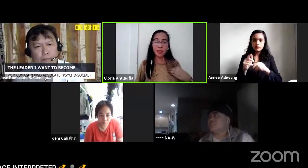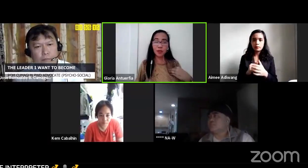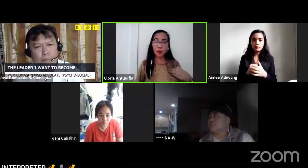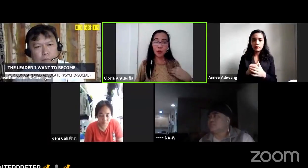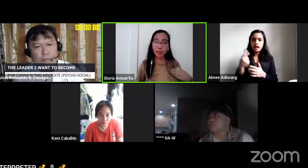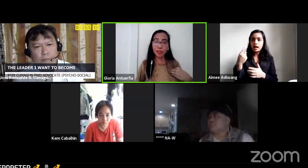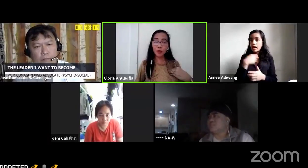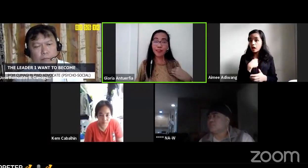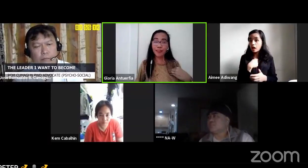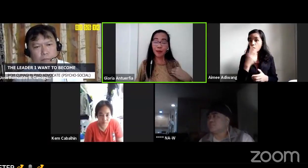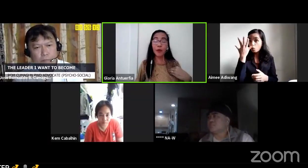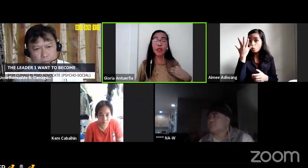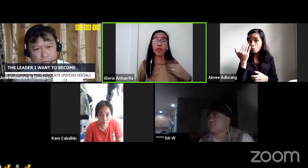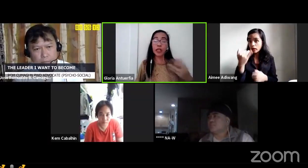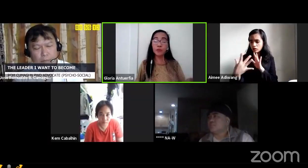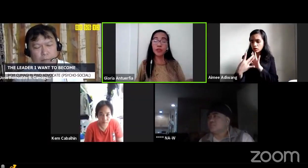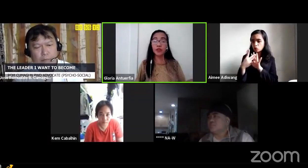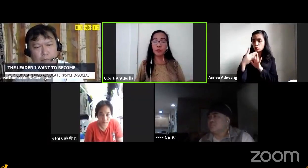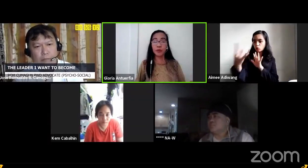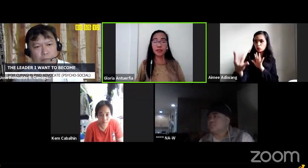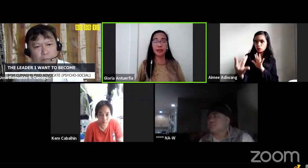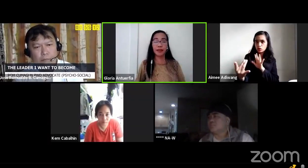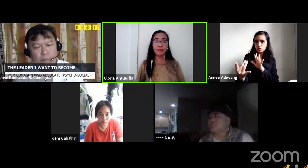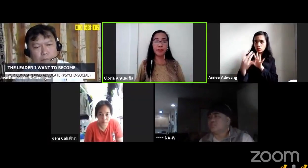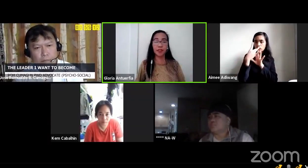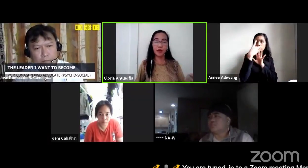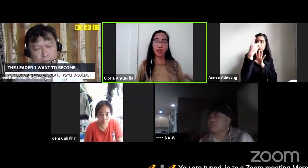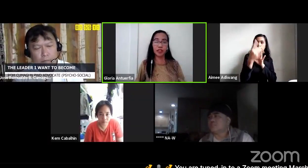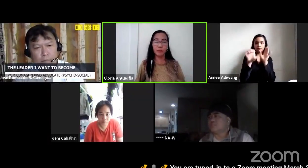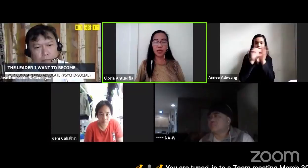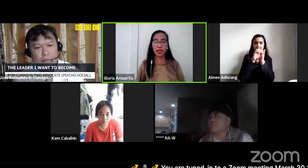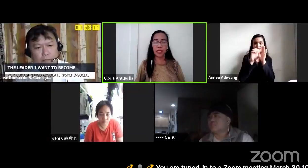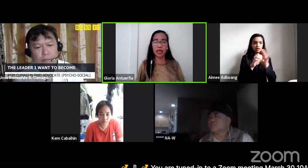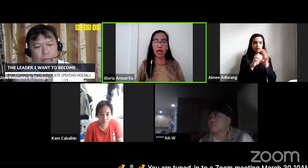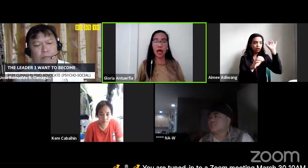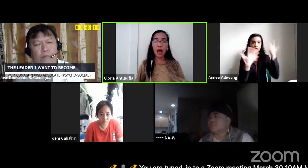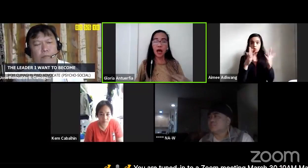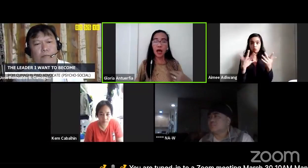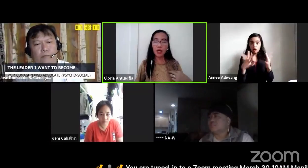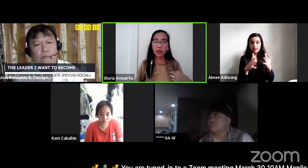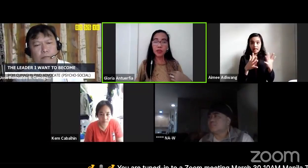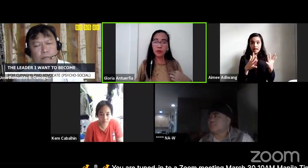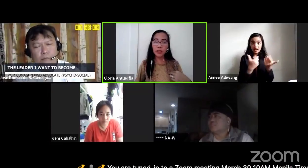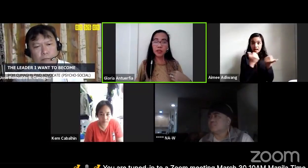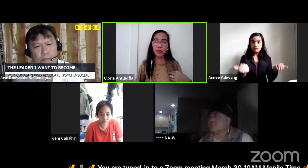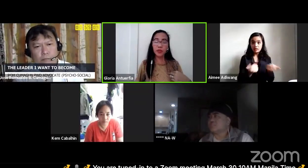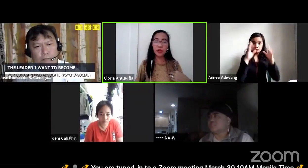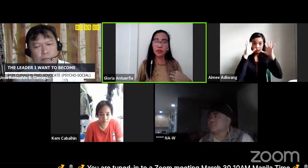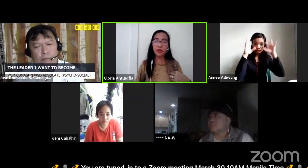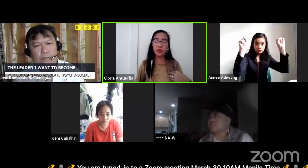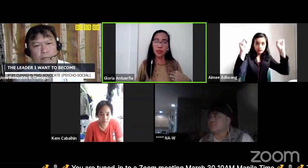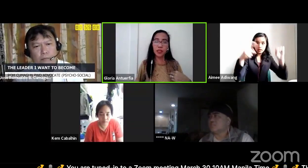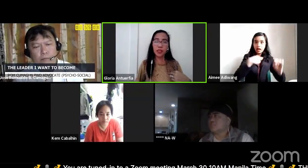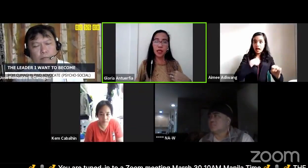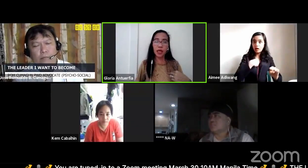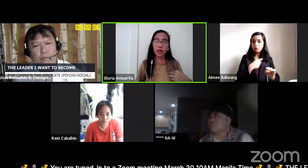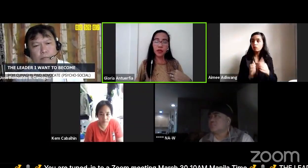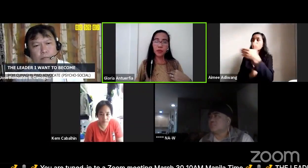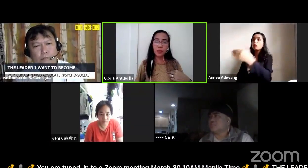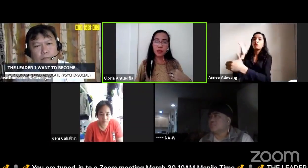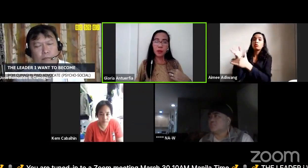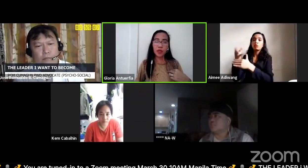blessed because I was chosen to attend, when in the absence of the president federation in Marikina, I was always chosen to